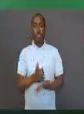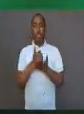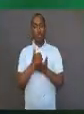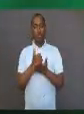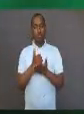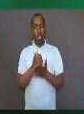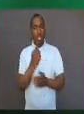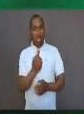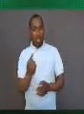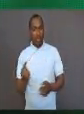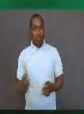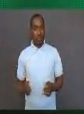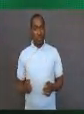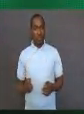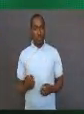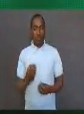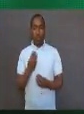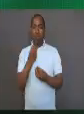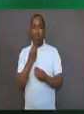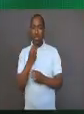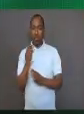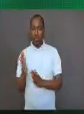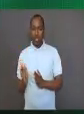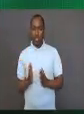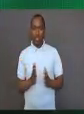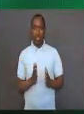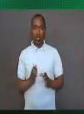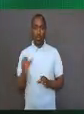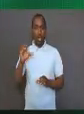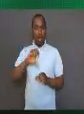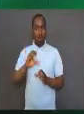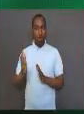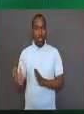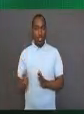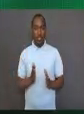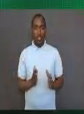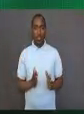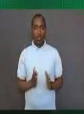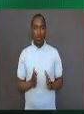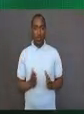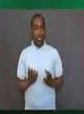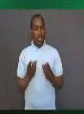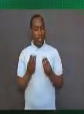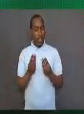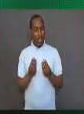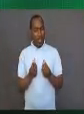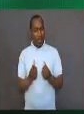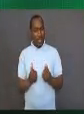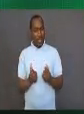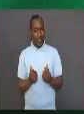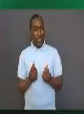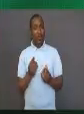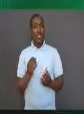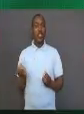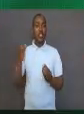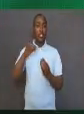as producing food and alcohol, increasing soil fertility